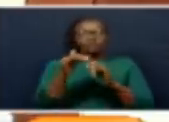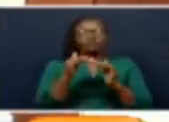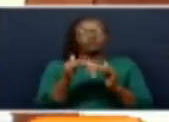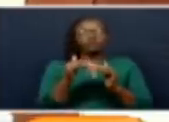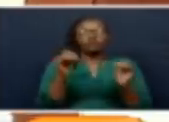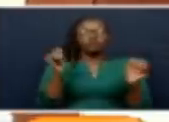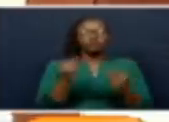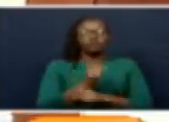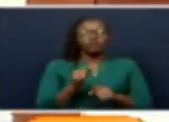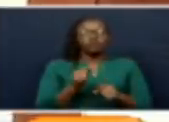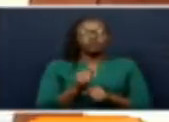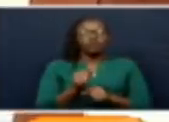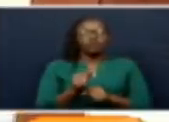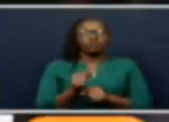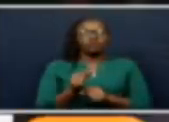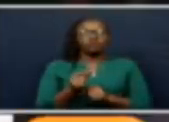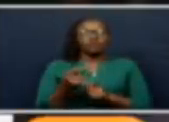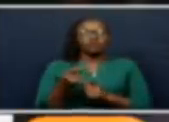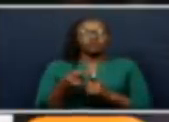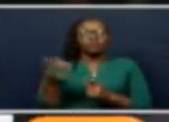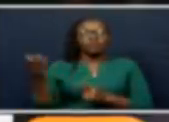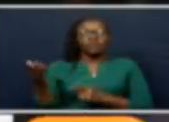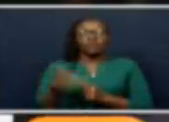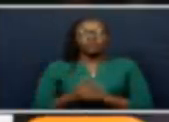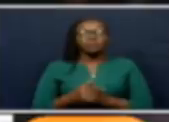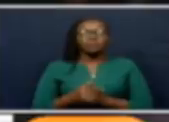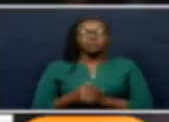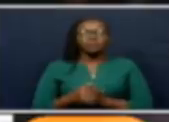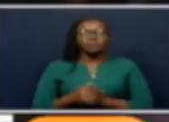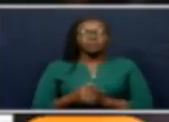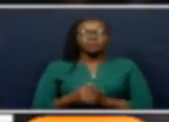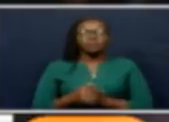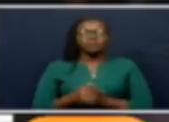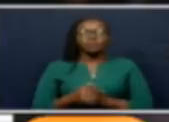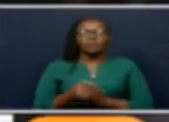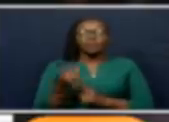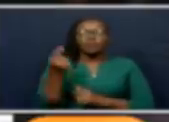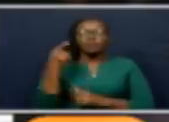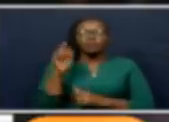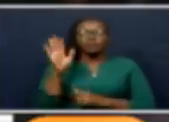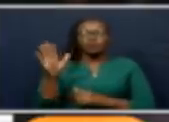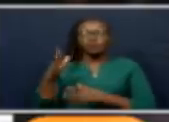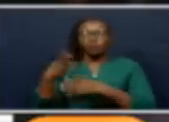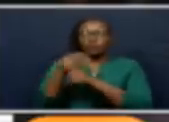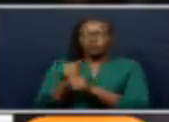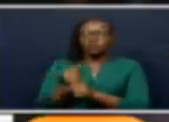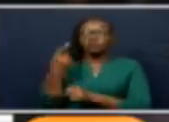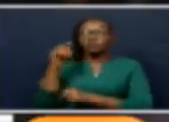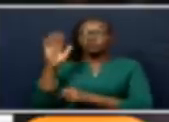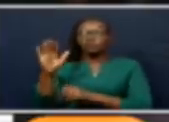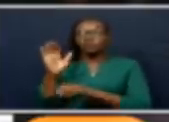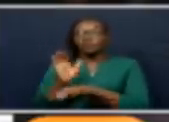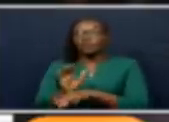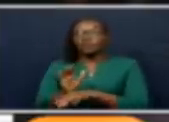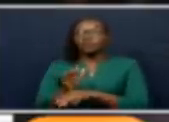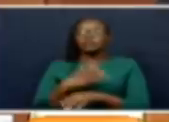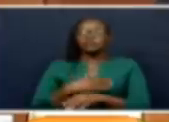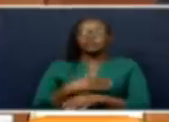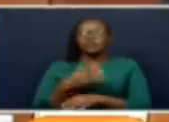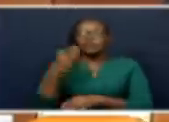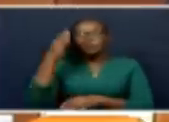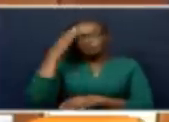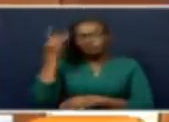in the plenary. Yes. On behalf of your country, on behalf of your organization. Right. Yeah. And I'm elected. We are always elected